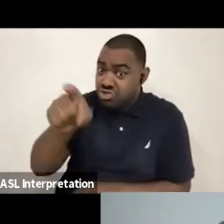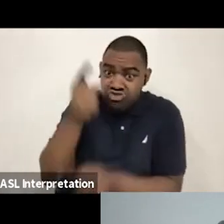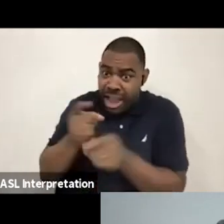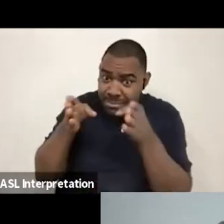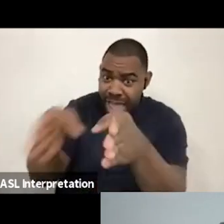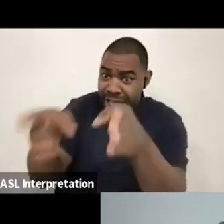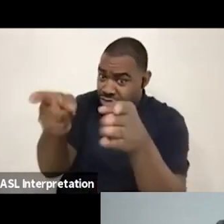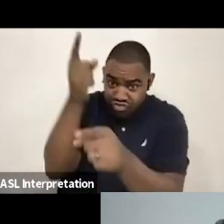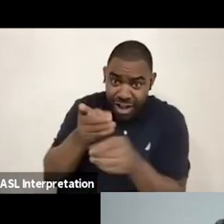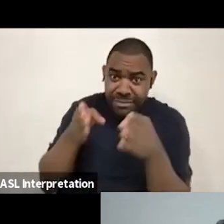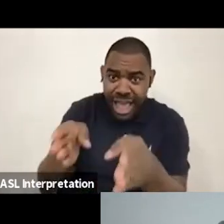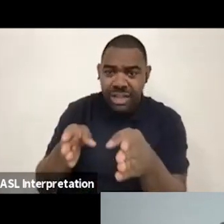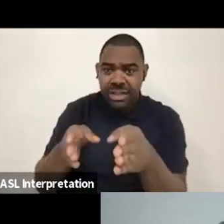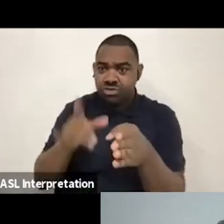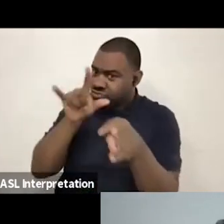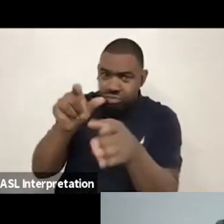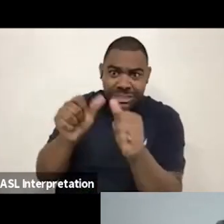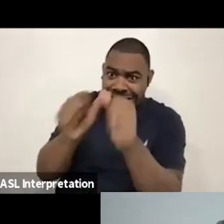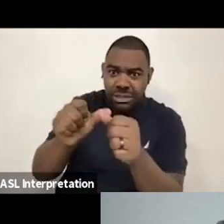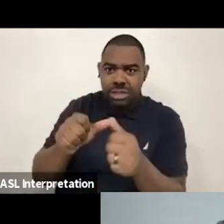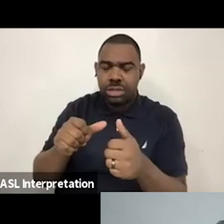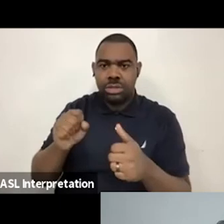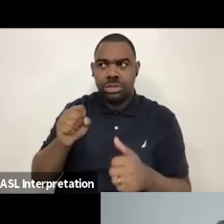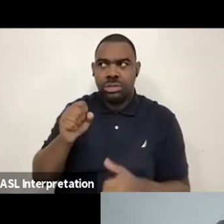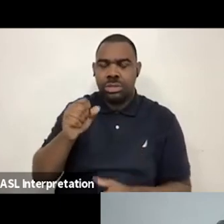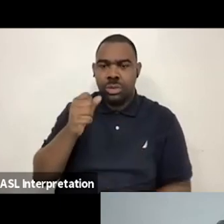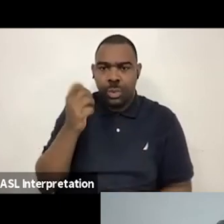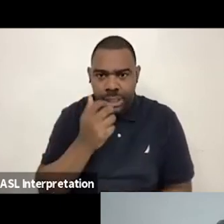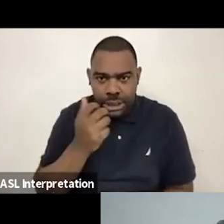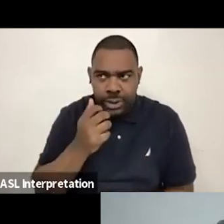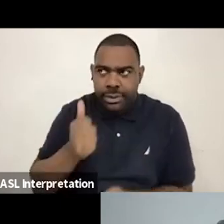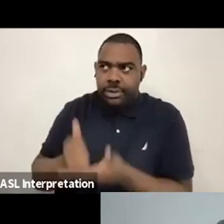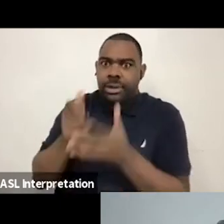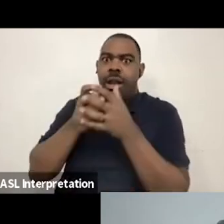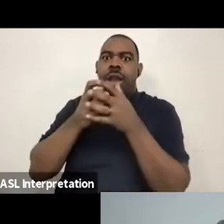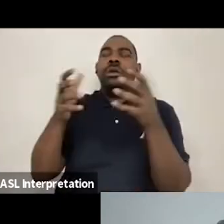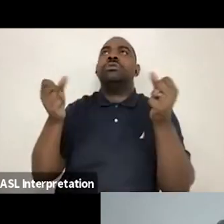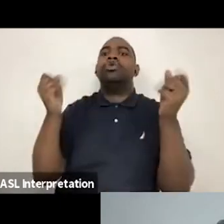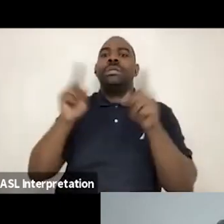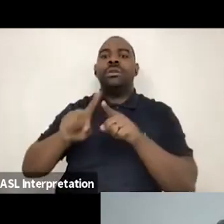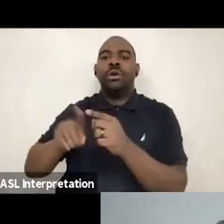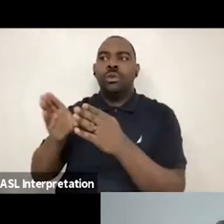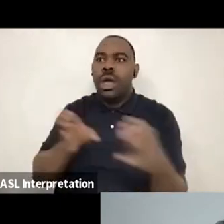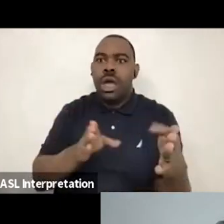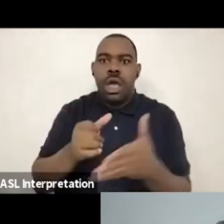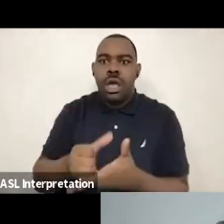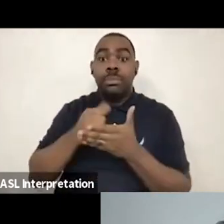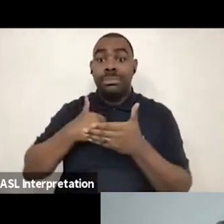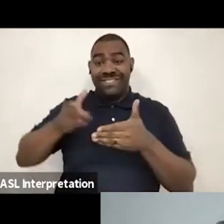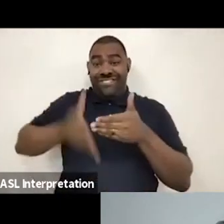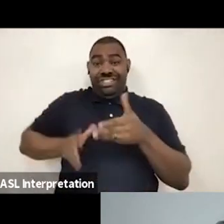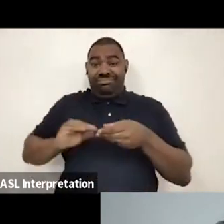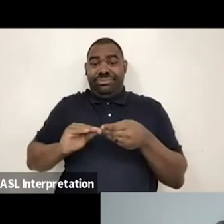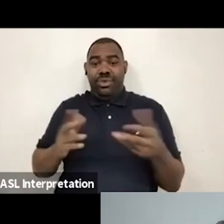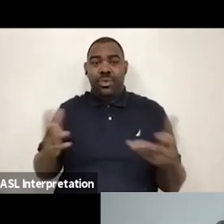this. You are on the right path. You can do this. So enormously helpful in a myriad of ways. And I